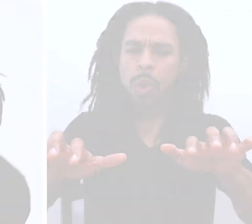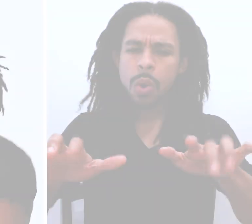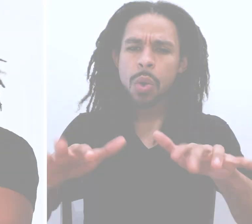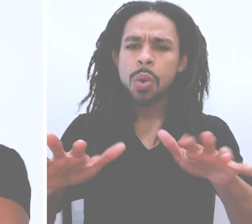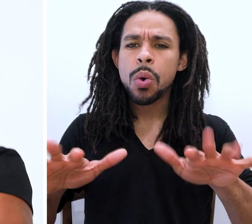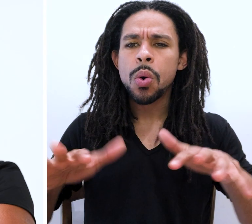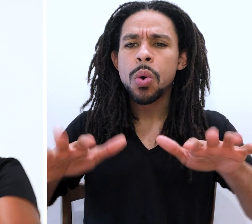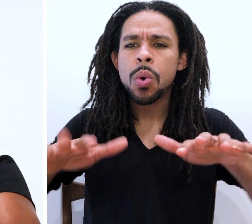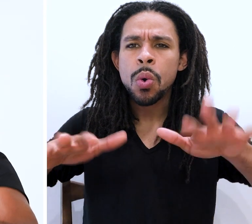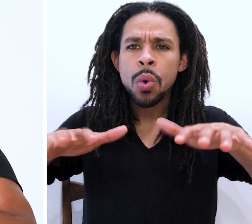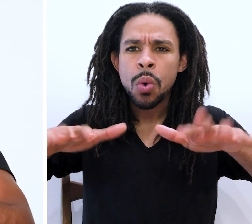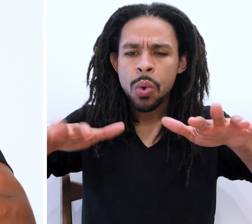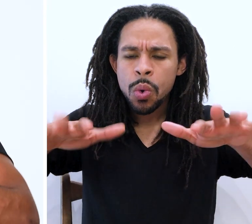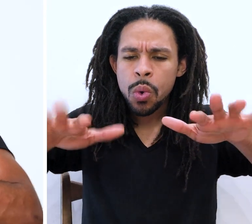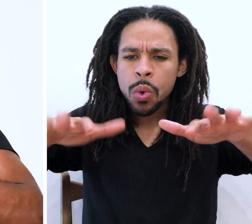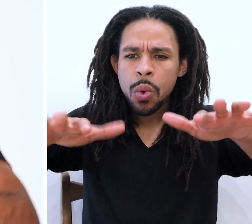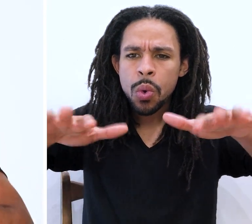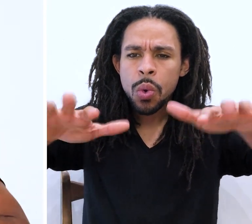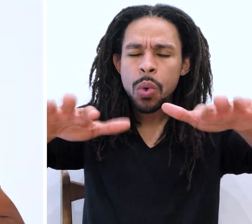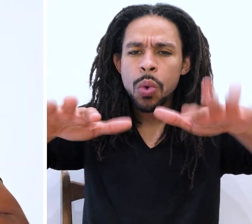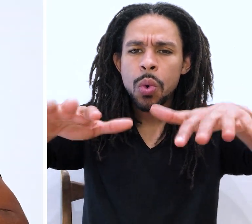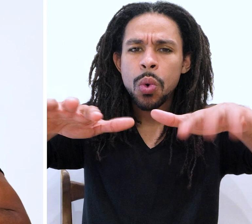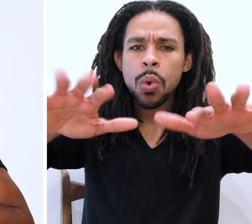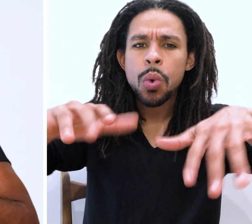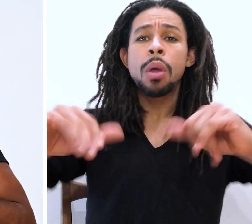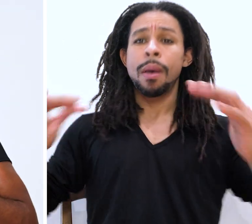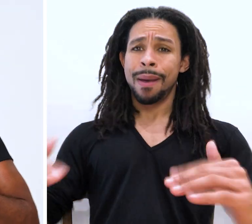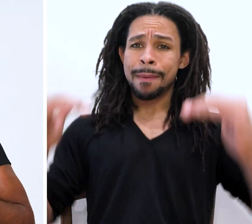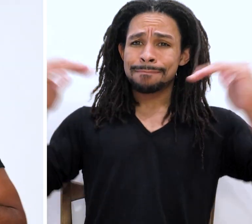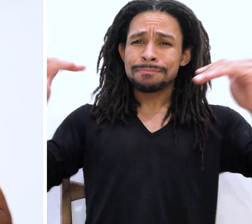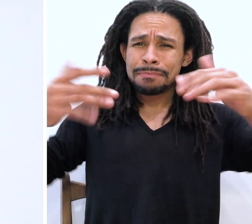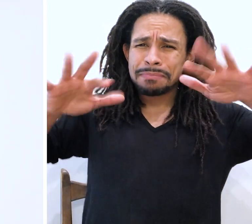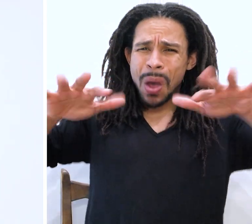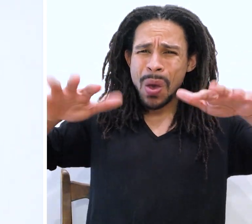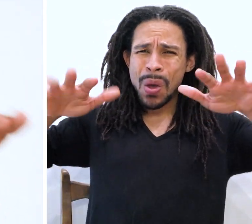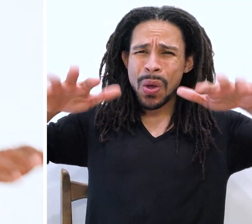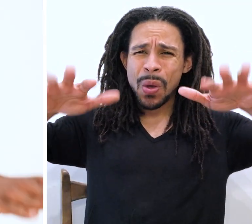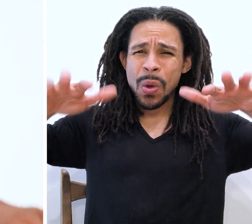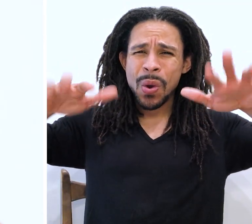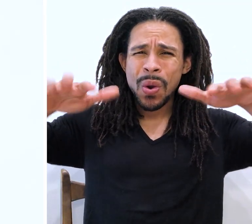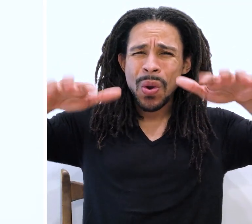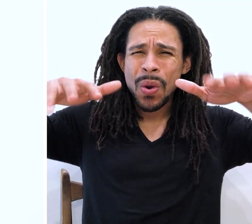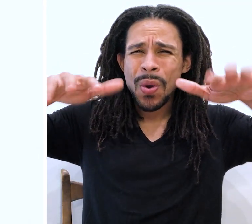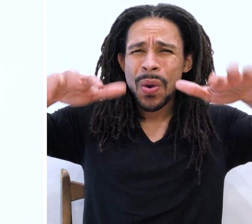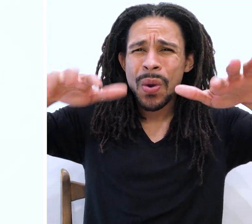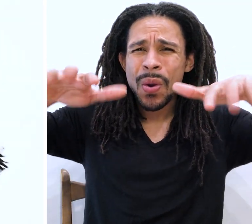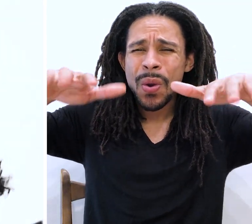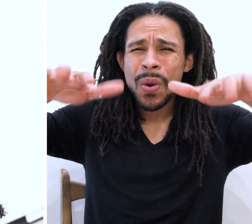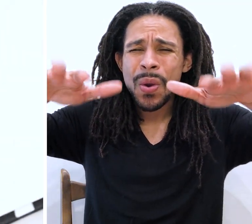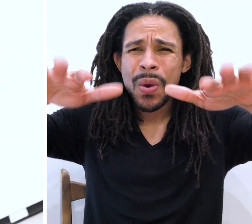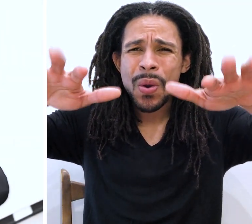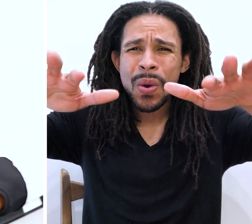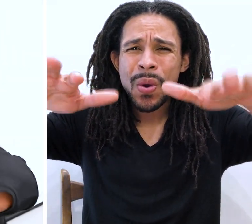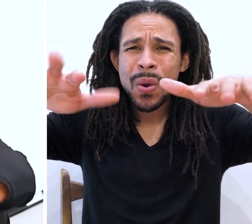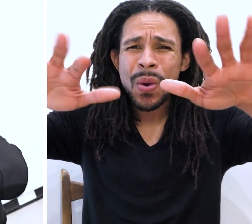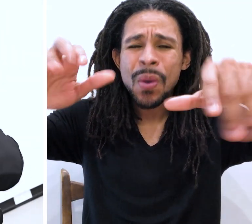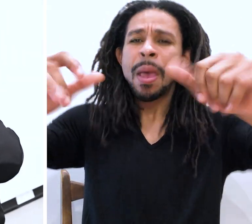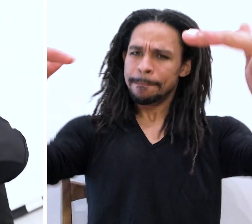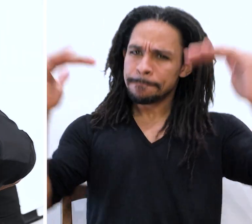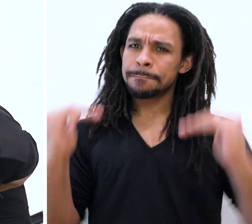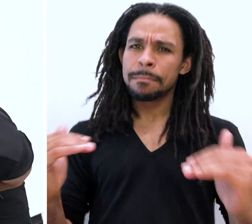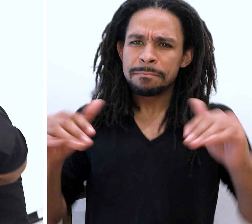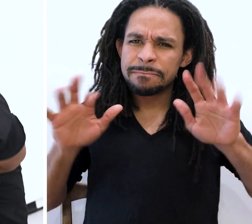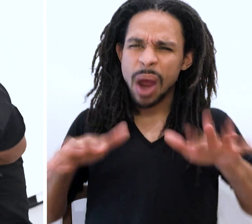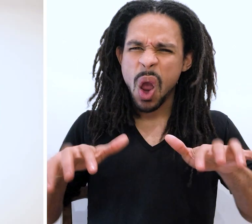she, a young white woman with dark hair, playing her brown vintage toy organ with gold decal, with